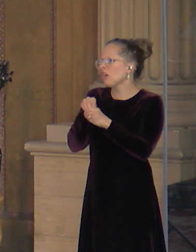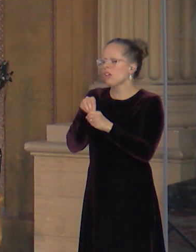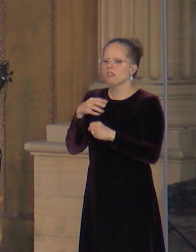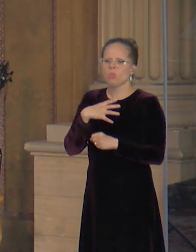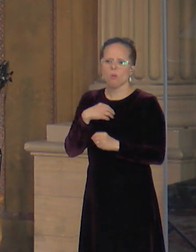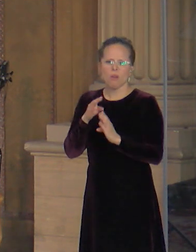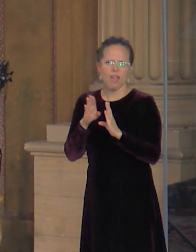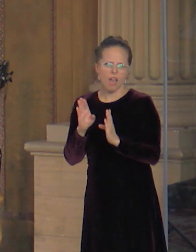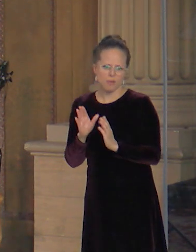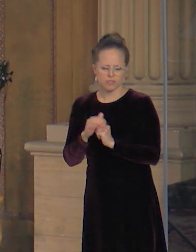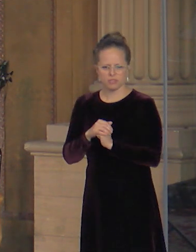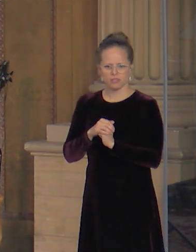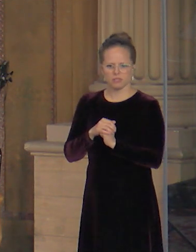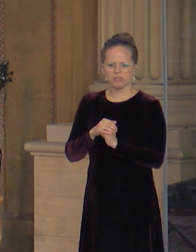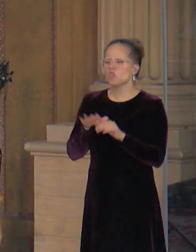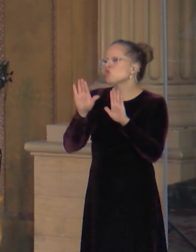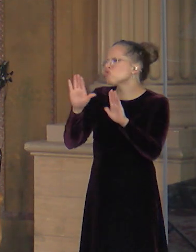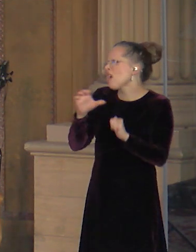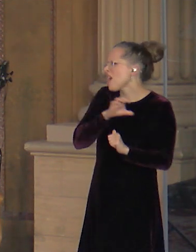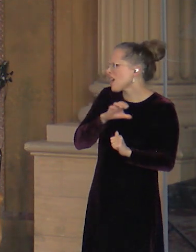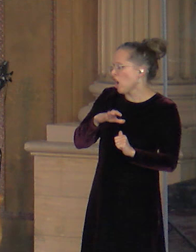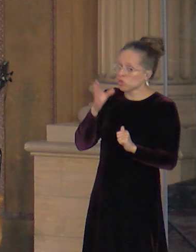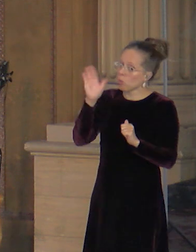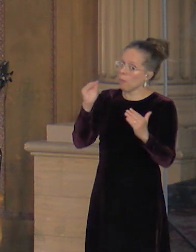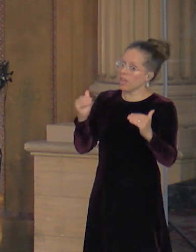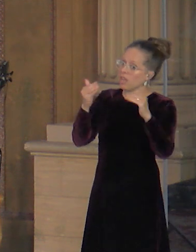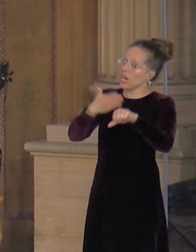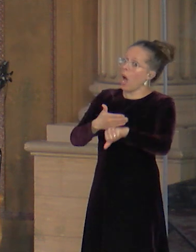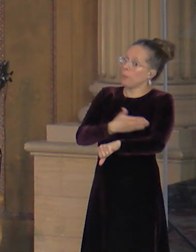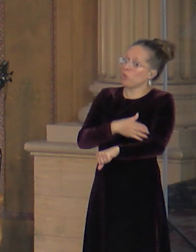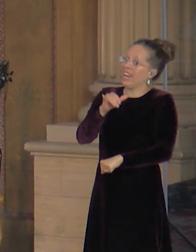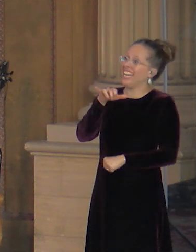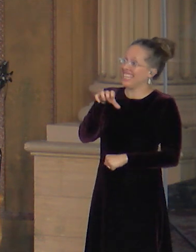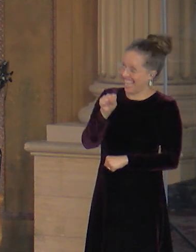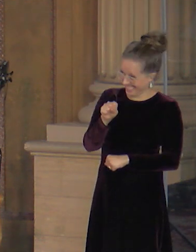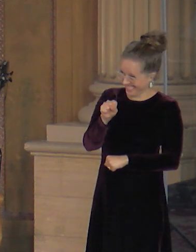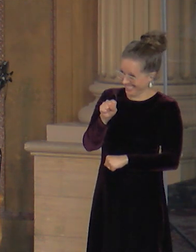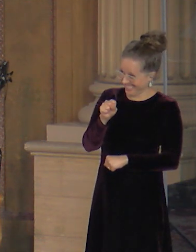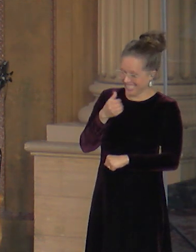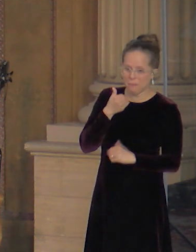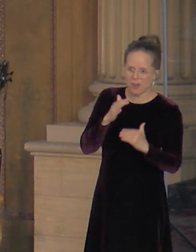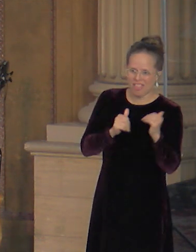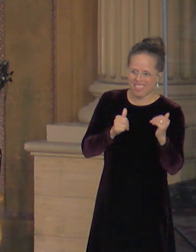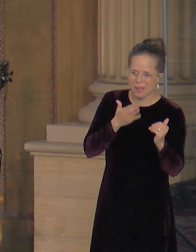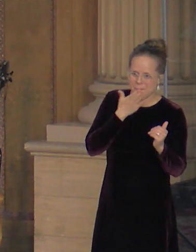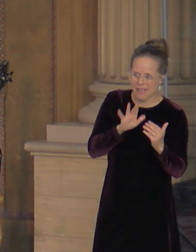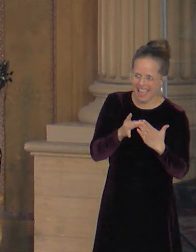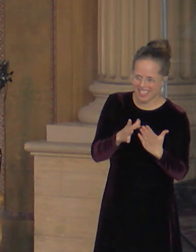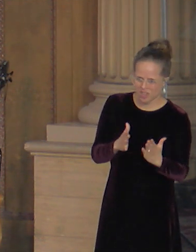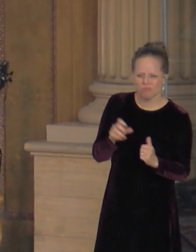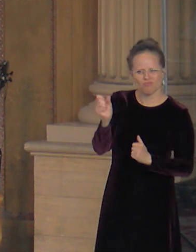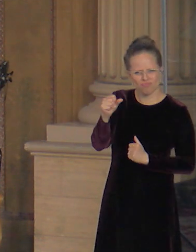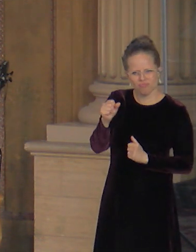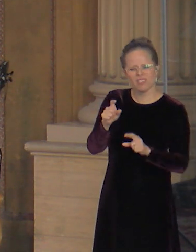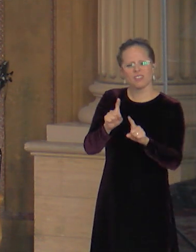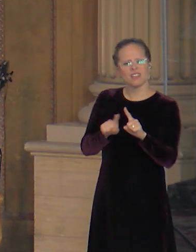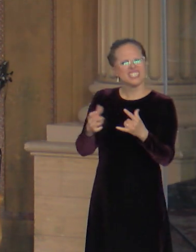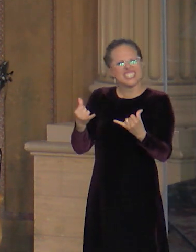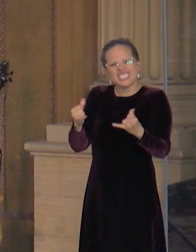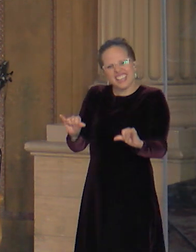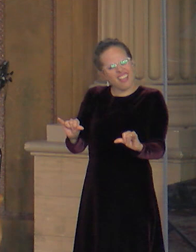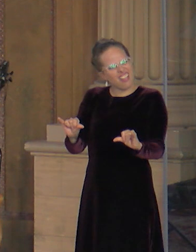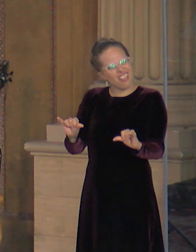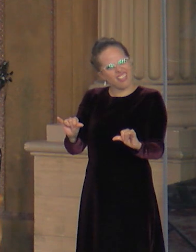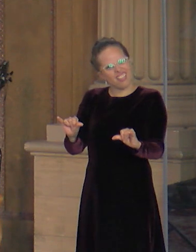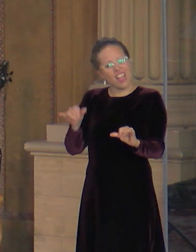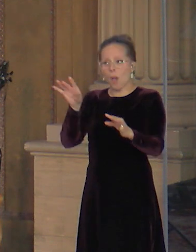that would certainly be an upgrade like that it certainly be better than bad ones but they still would be leading a